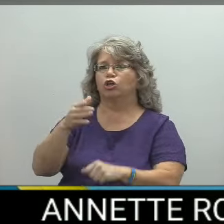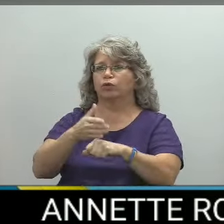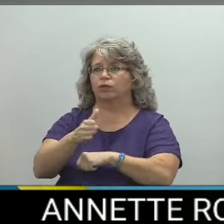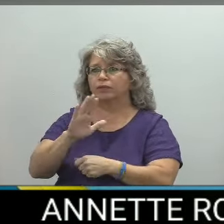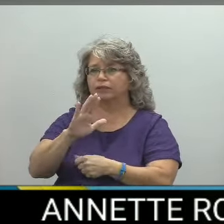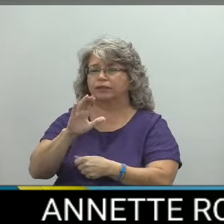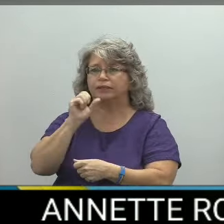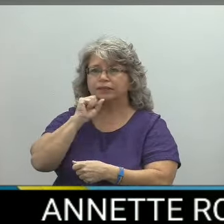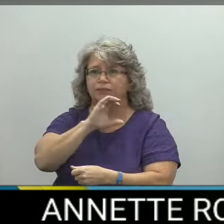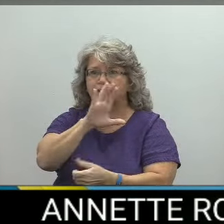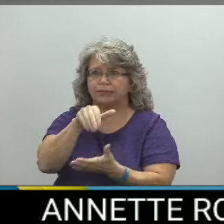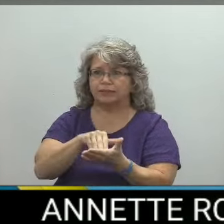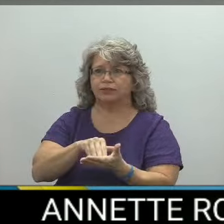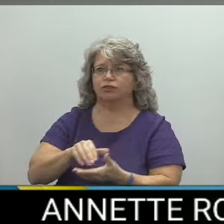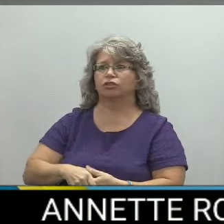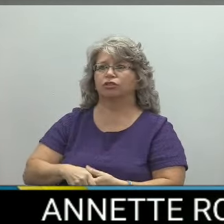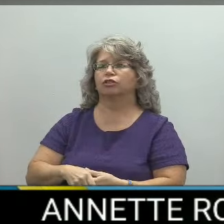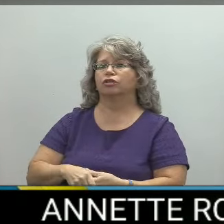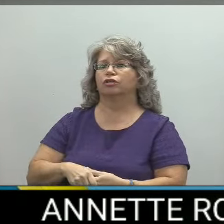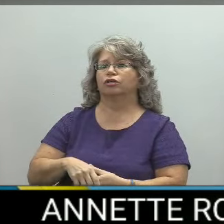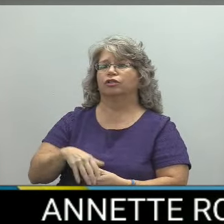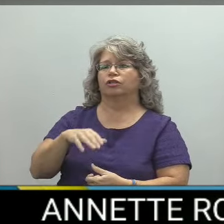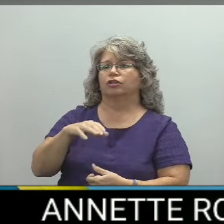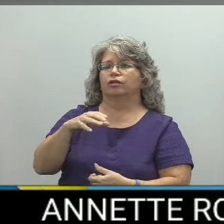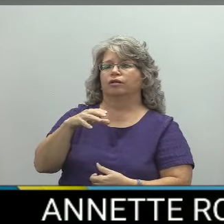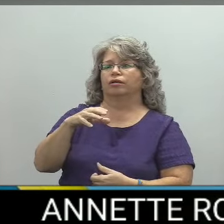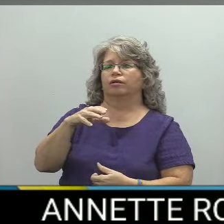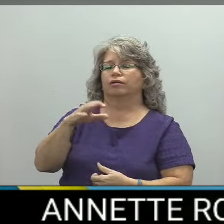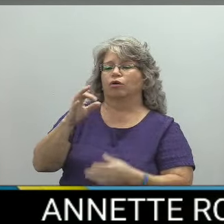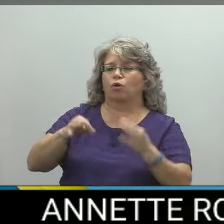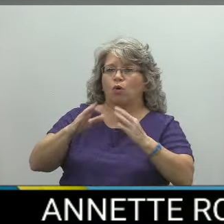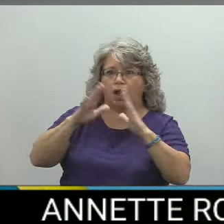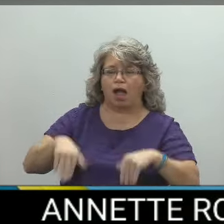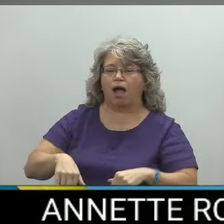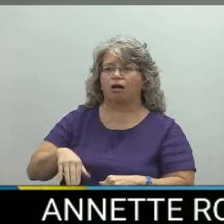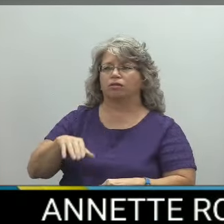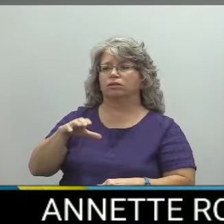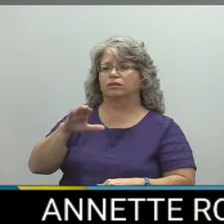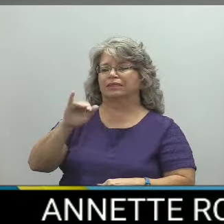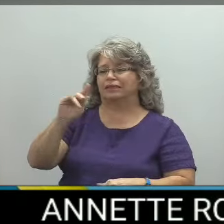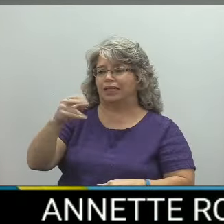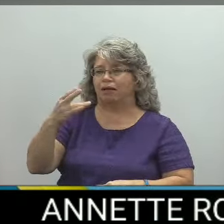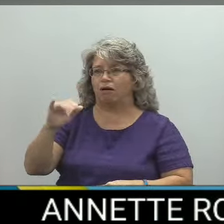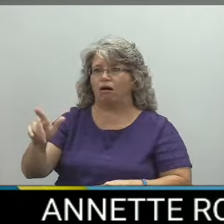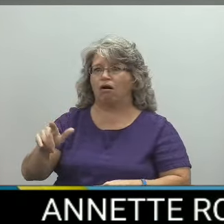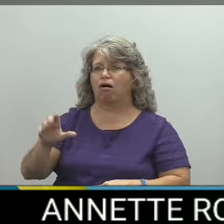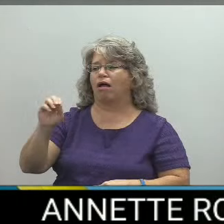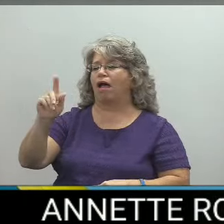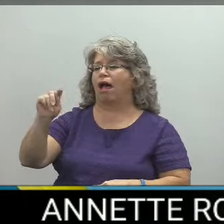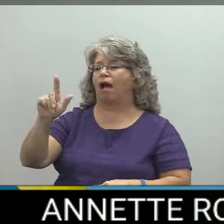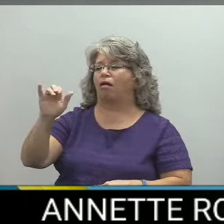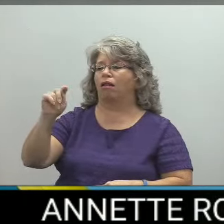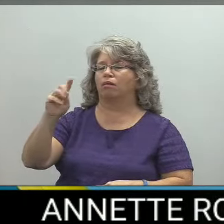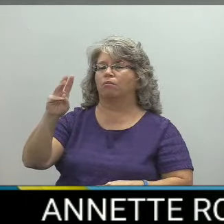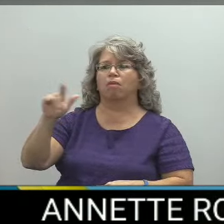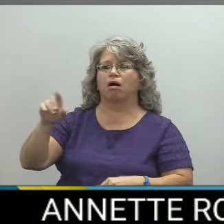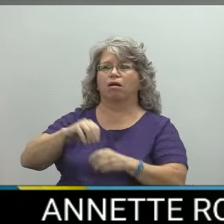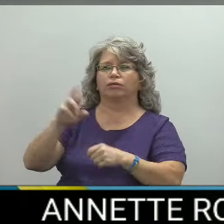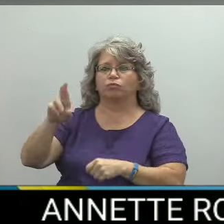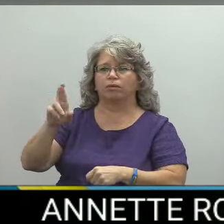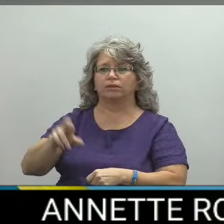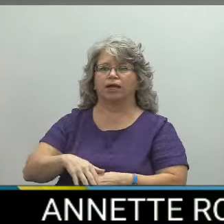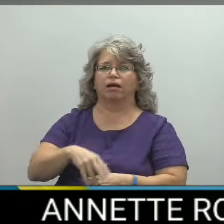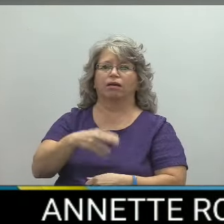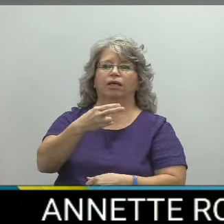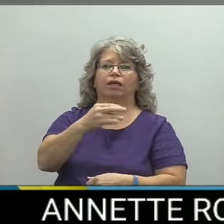Christi City Hall, the outlet malls in Robstown, the Hilltop Community Center